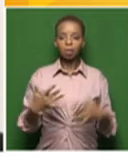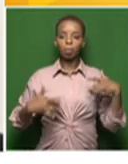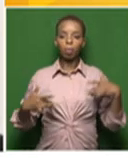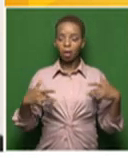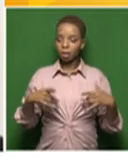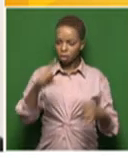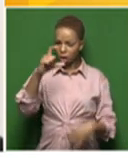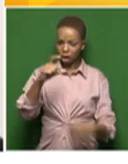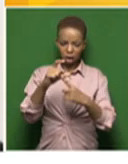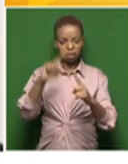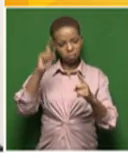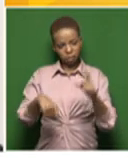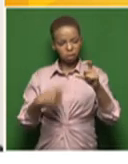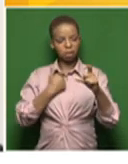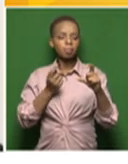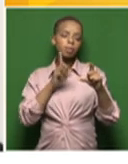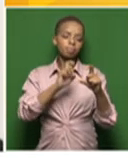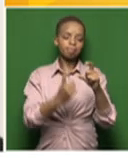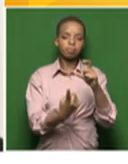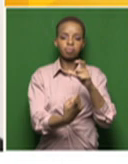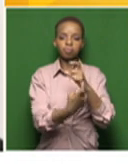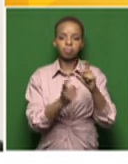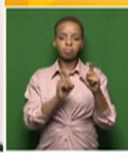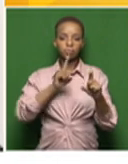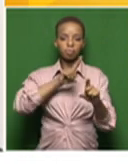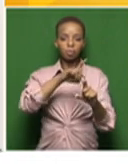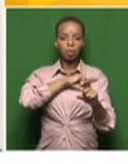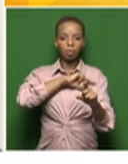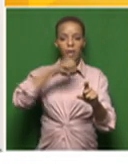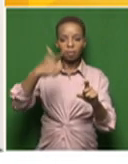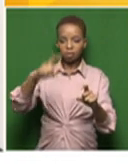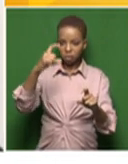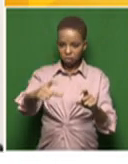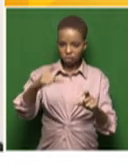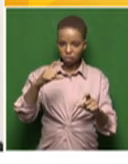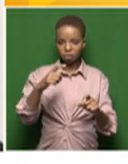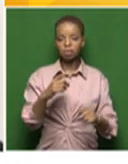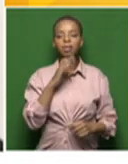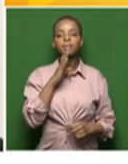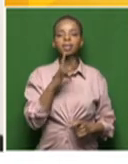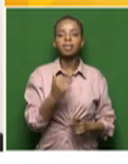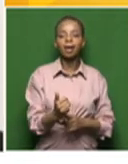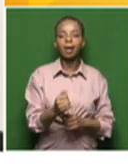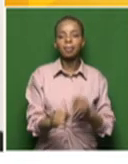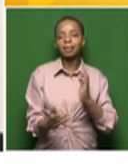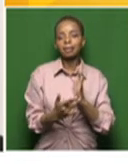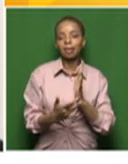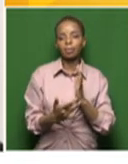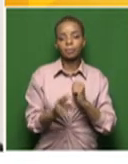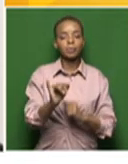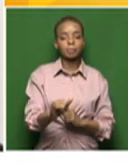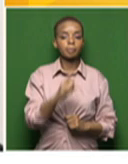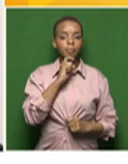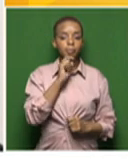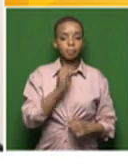sanitizing nowadays, you know. So it really, really is a time to adopt all these available technologies. And there was an article that was released